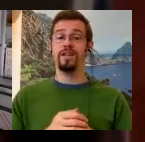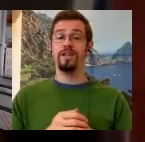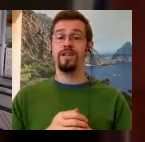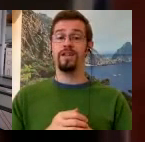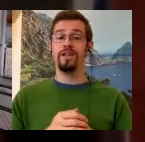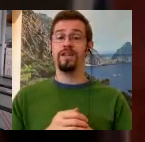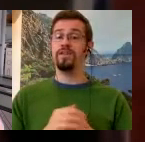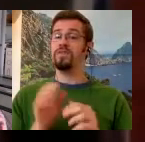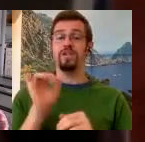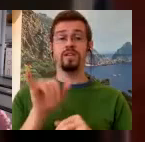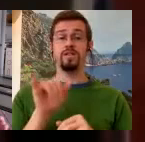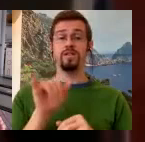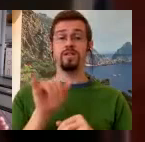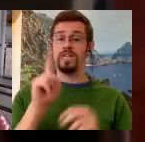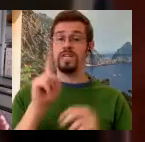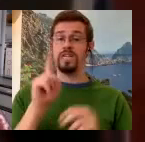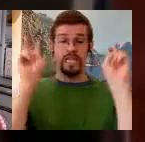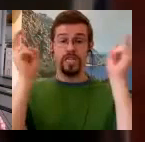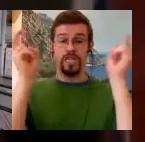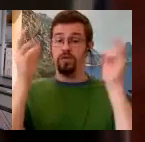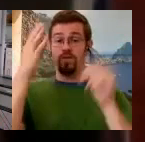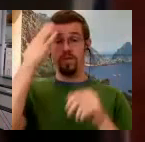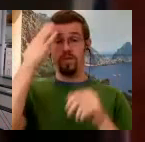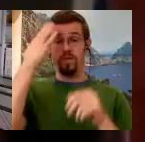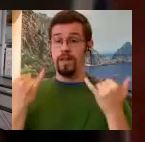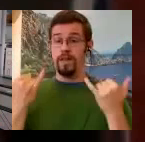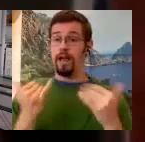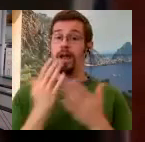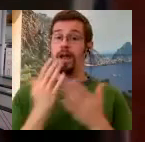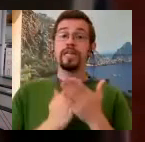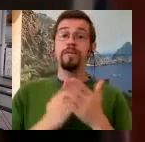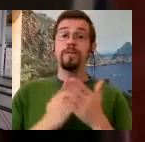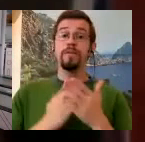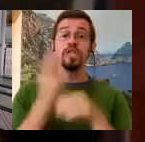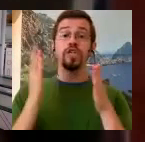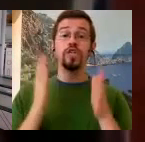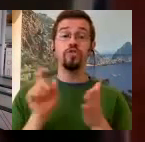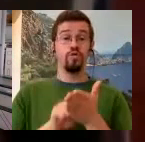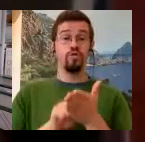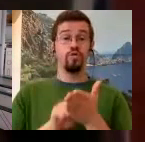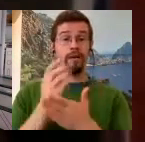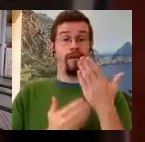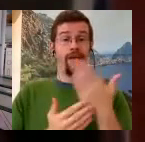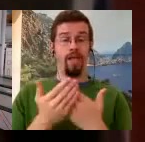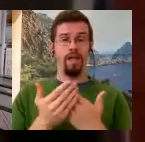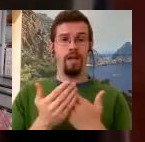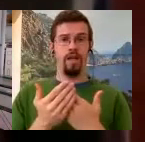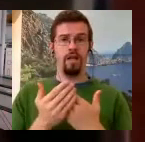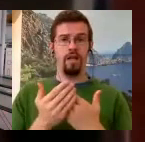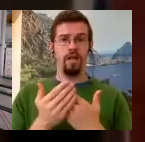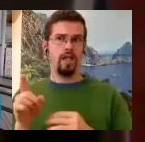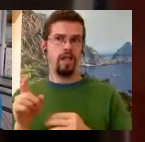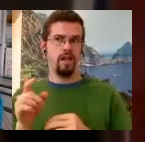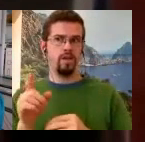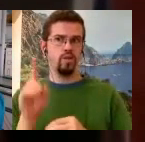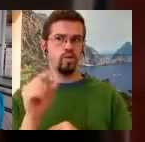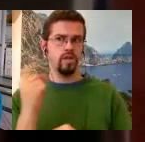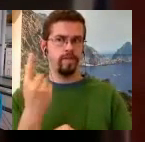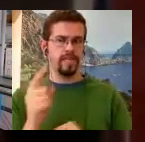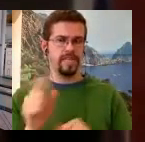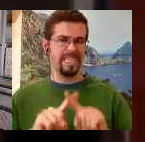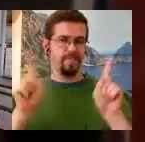because now some of the users, when they write by hand, they would do something differently, and they don't have all the choices they'd